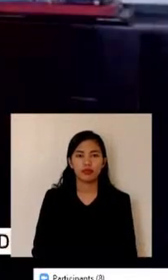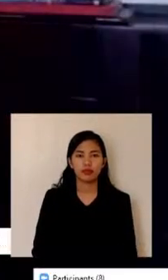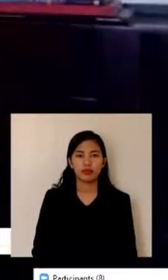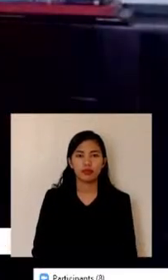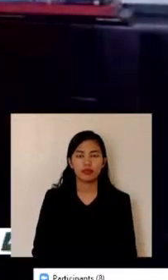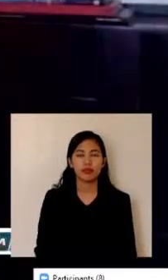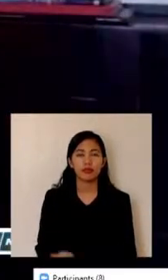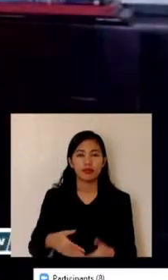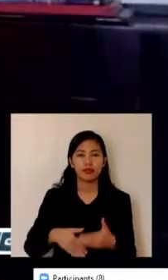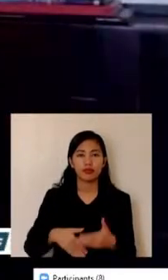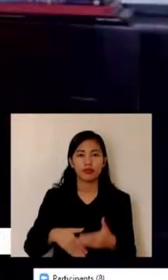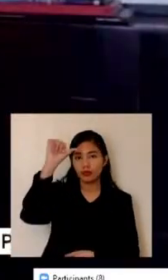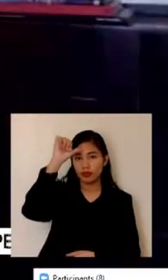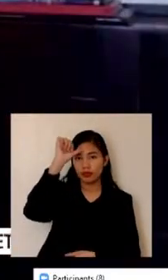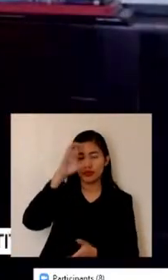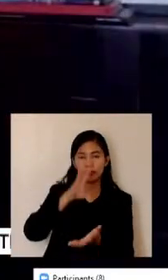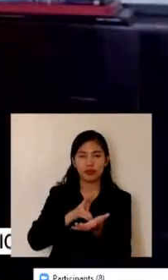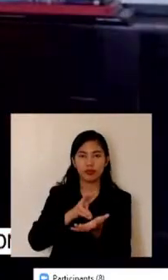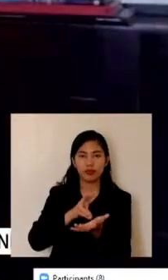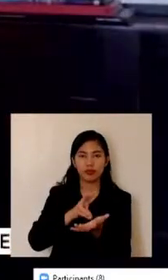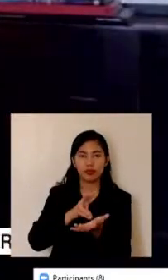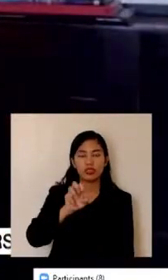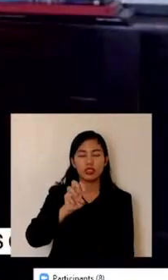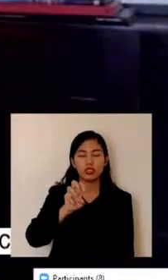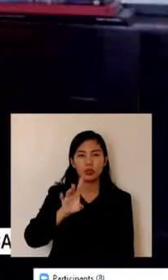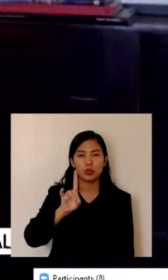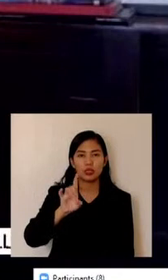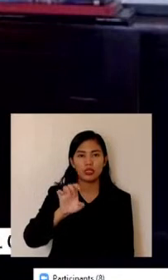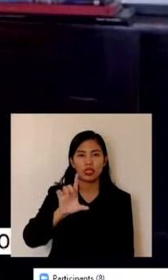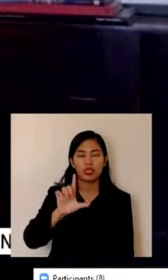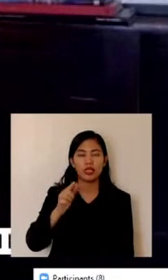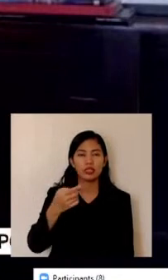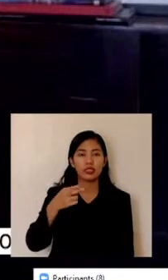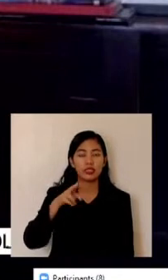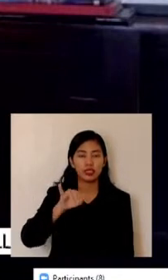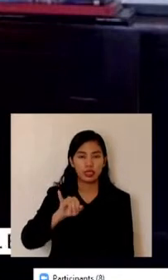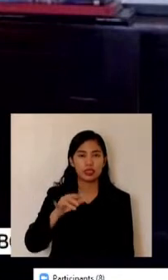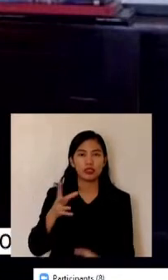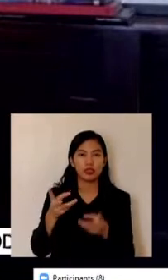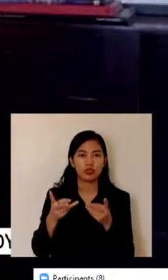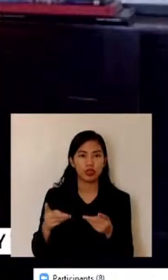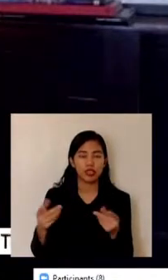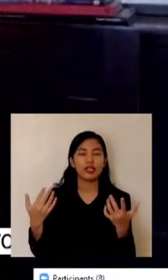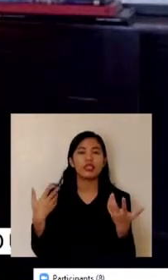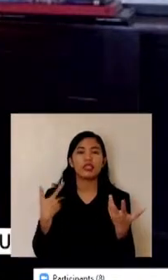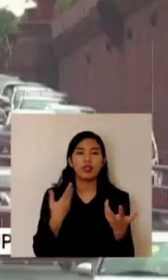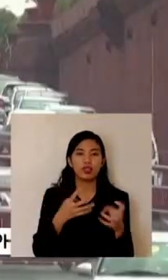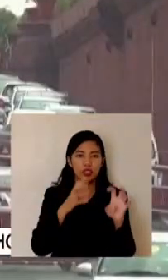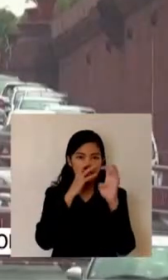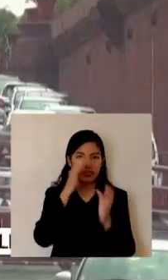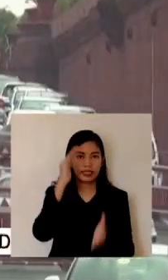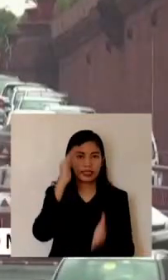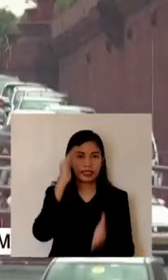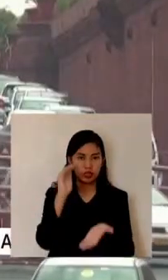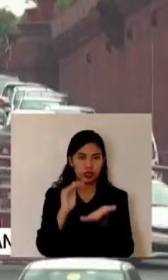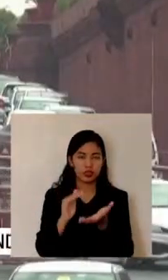India's capital, New Delhi, is ending its weekend curfew and easing other COVID restrictions.